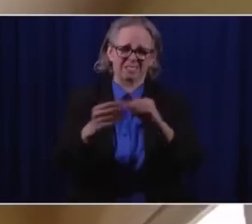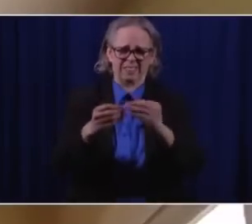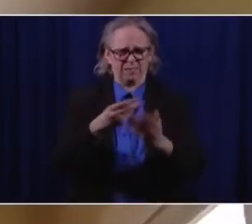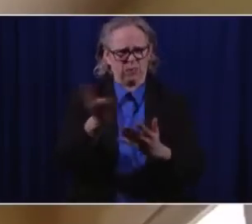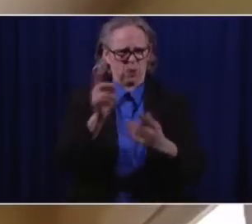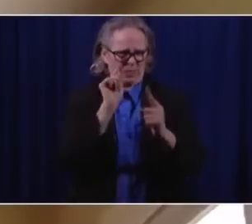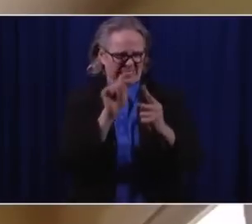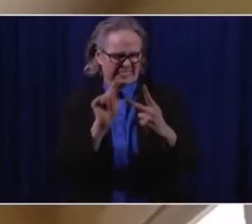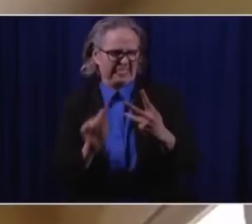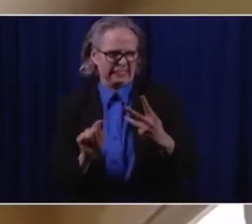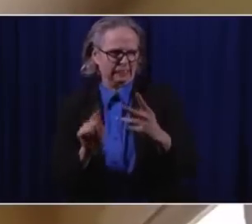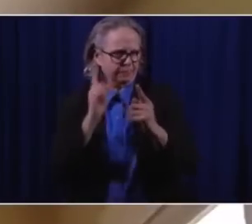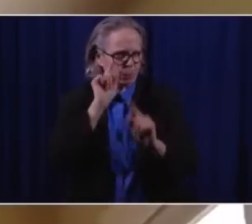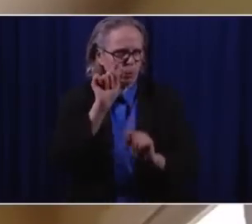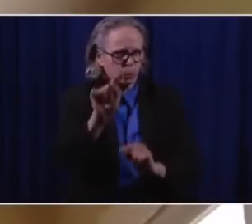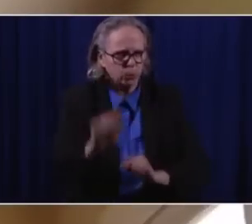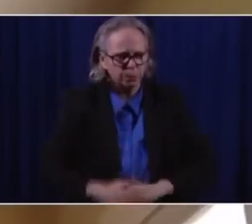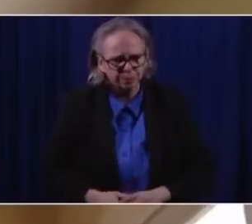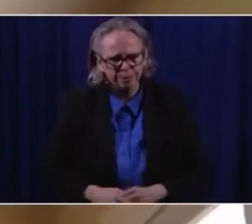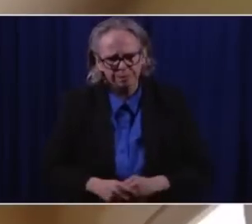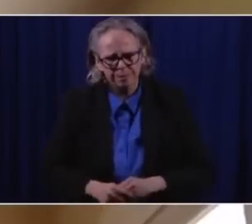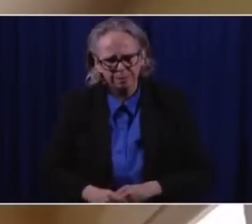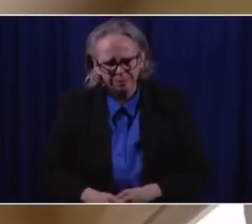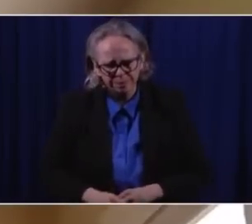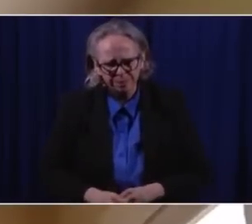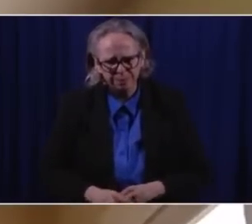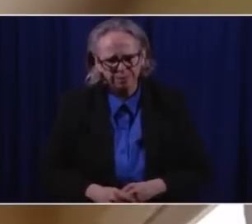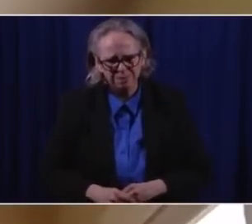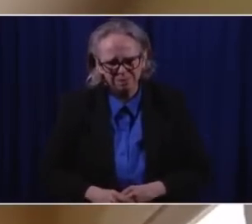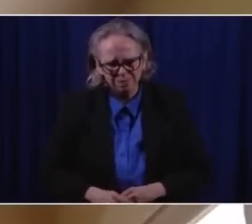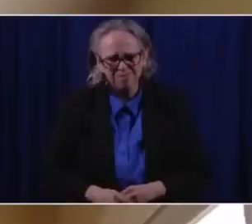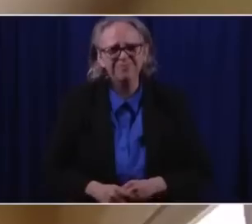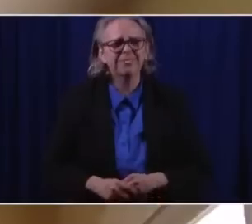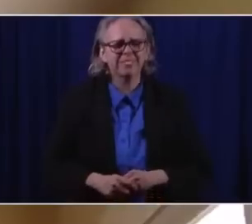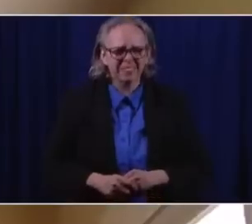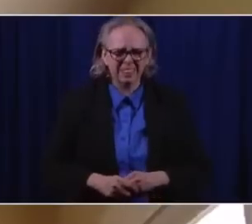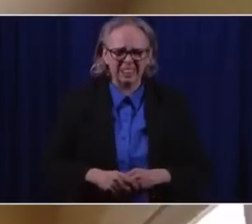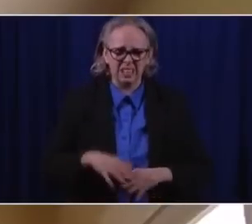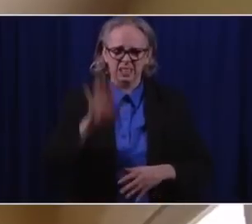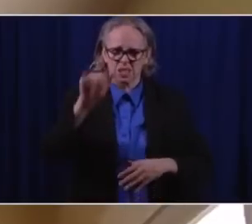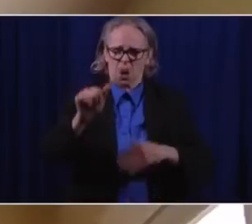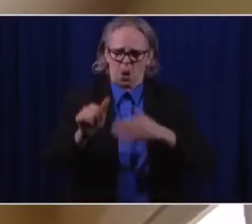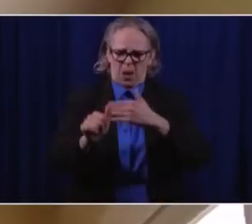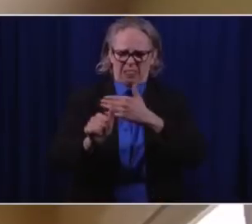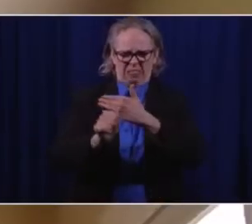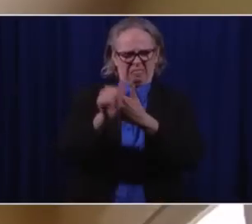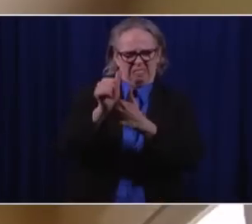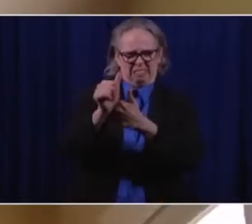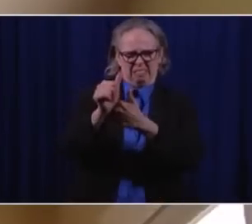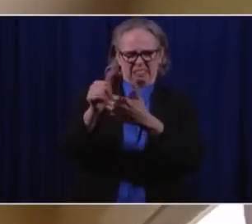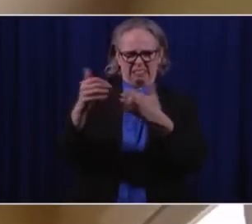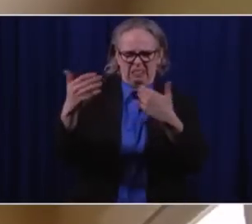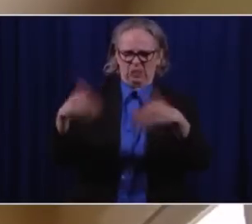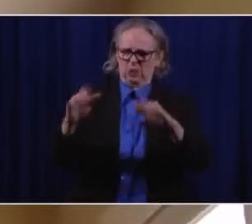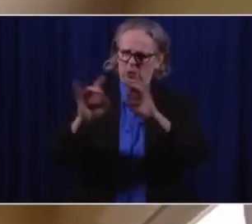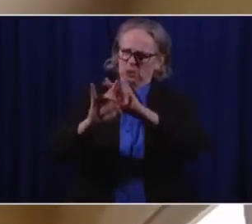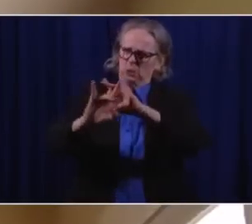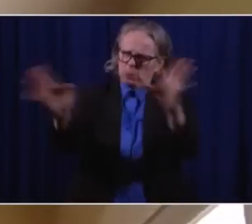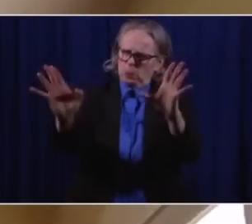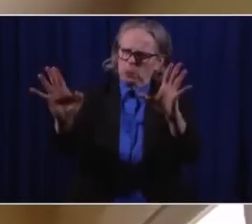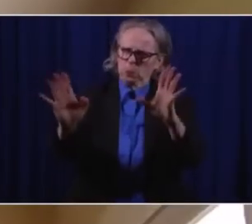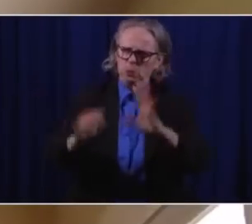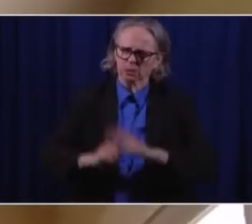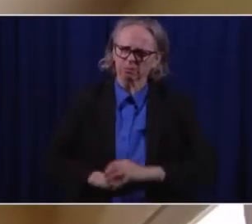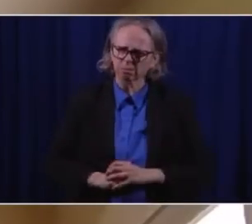to our state cannot be overstated. And second, we can't fix this alone. We need the